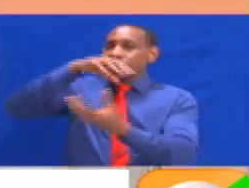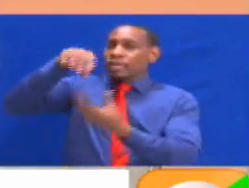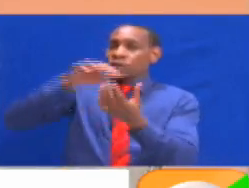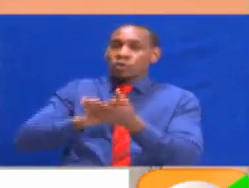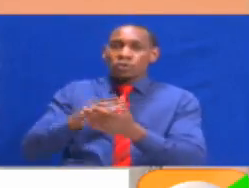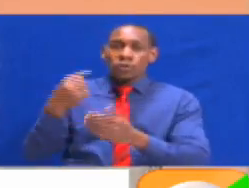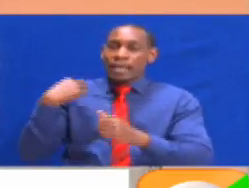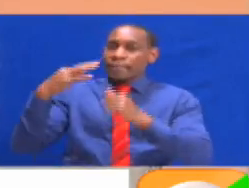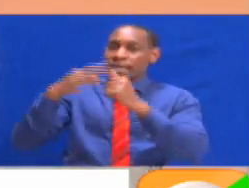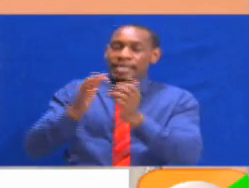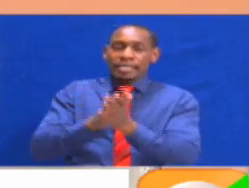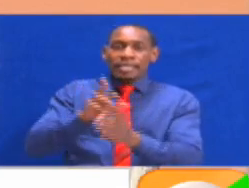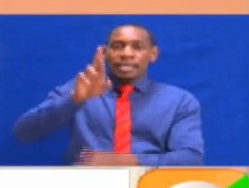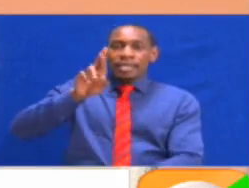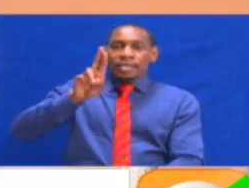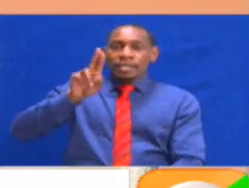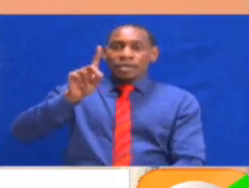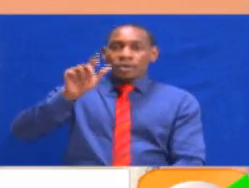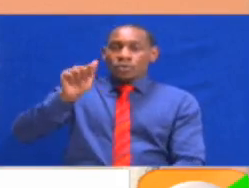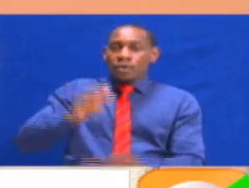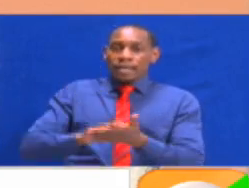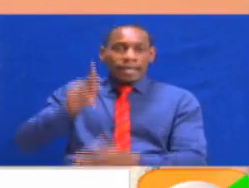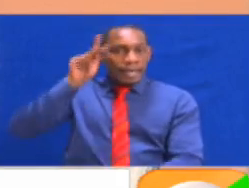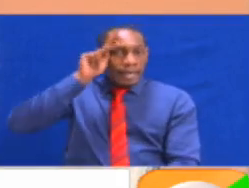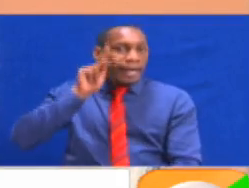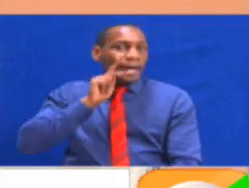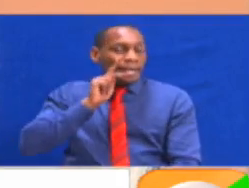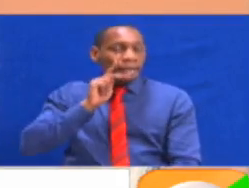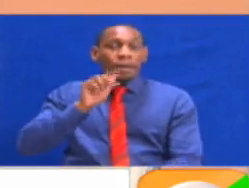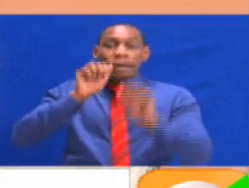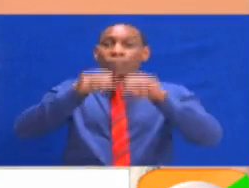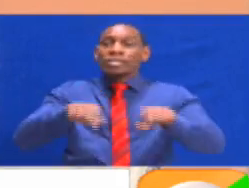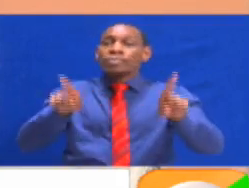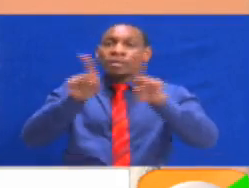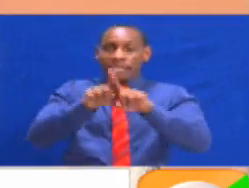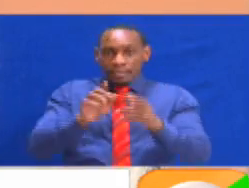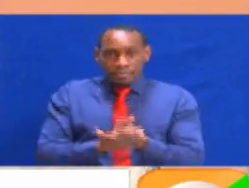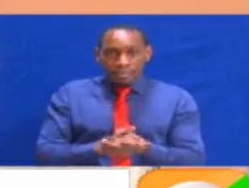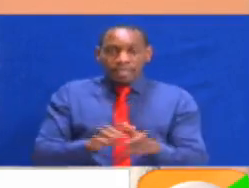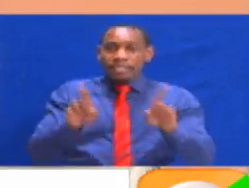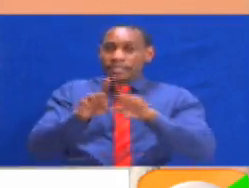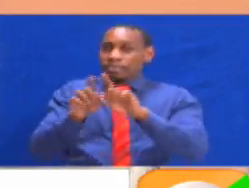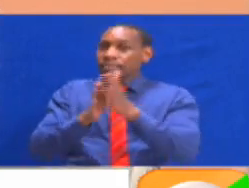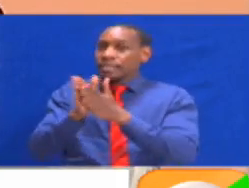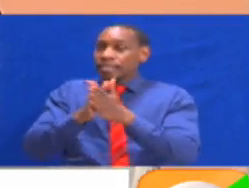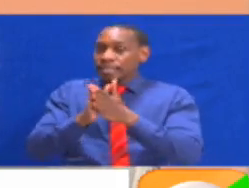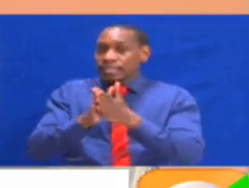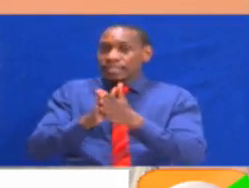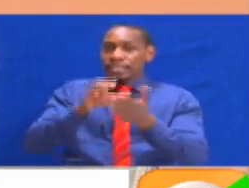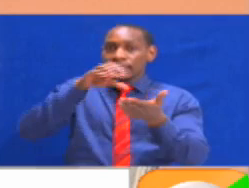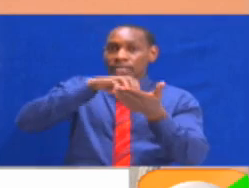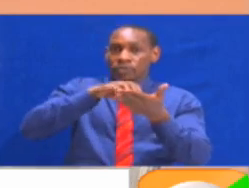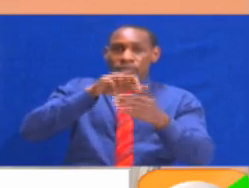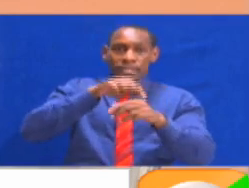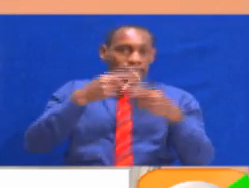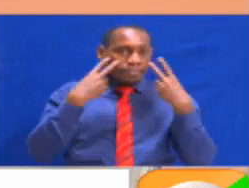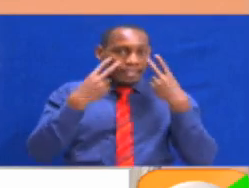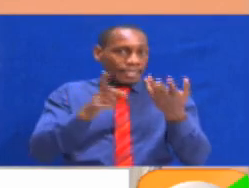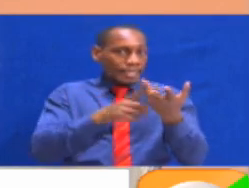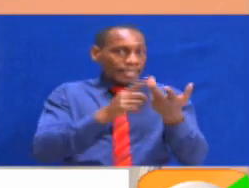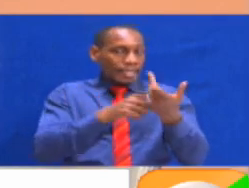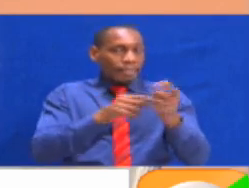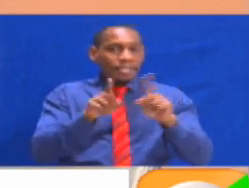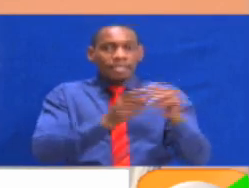Kibra, in Runda, in Karen. And that is the most interesting thing when you take a look at the numbers. And this